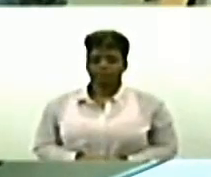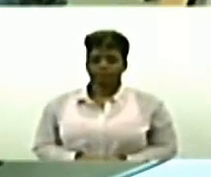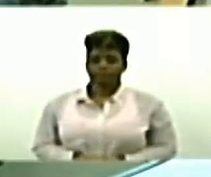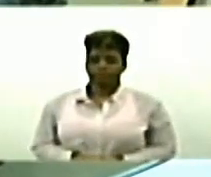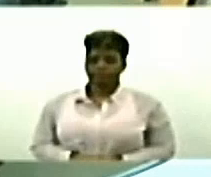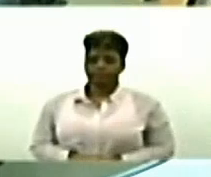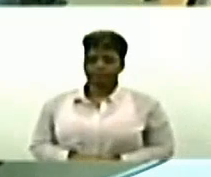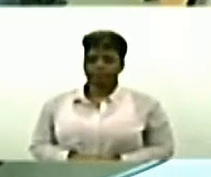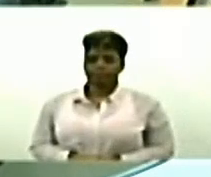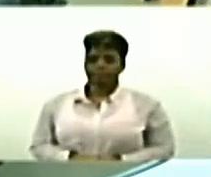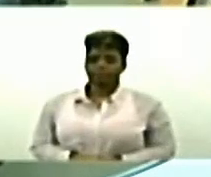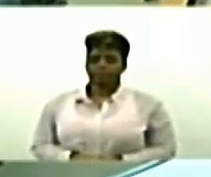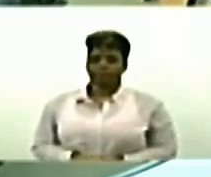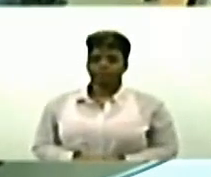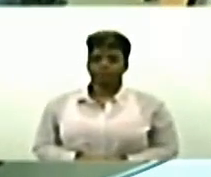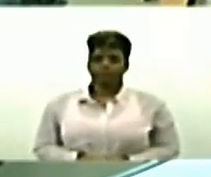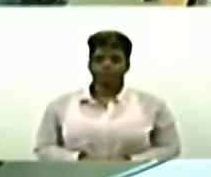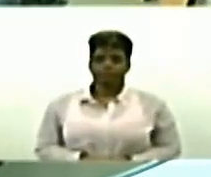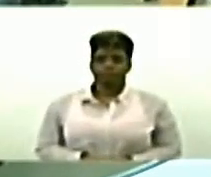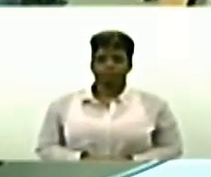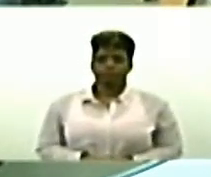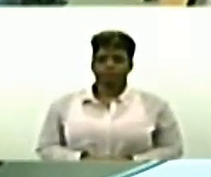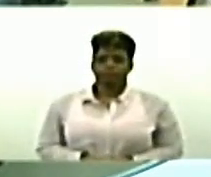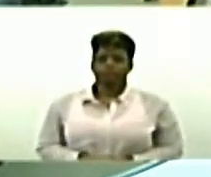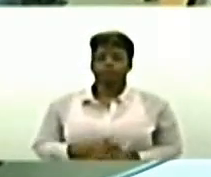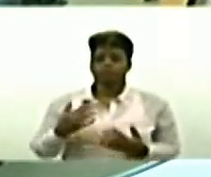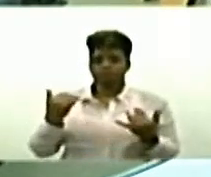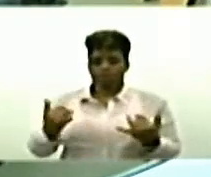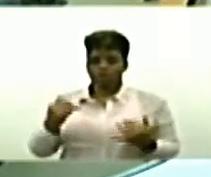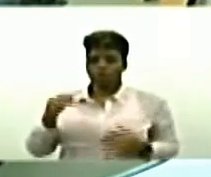Senator, the Honourable Winston